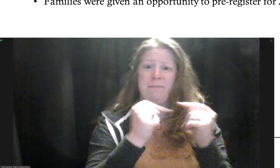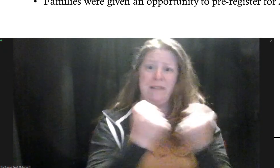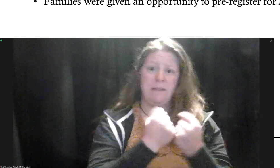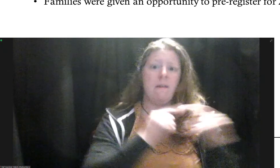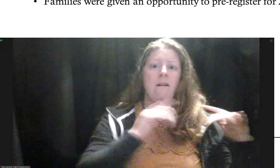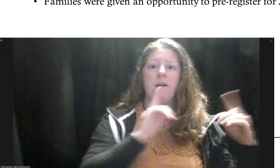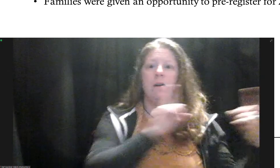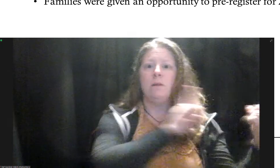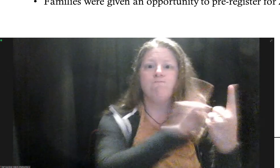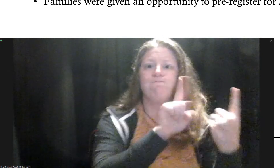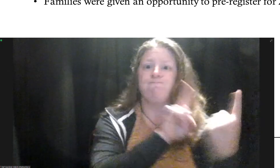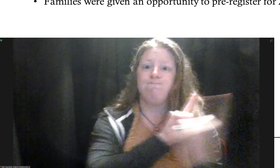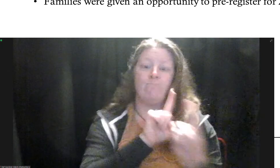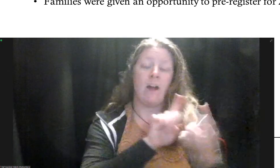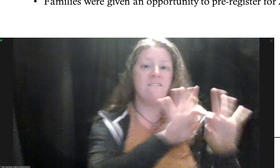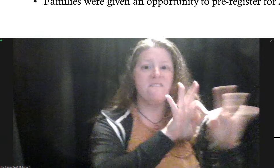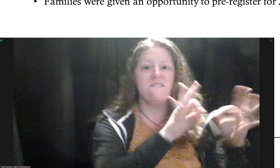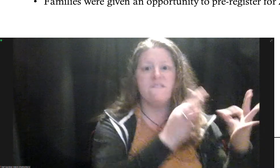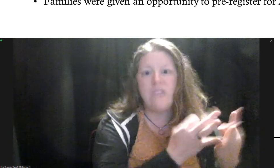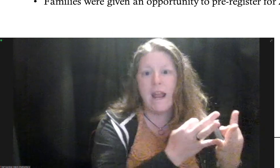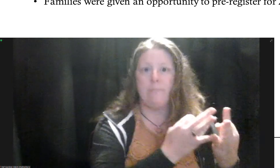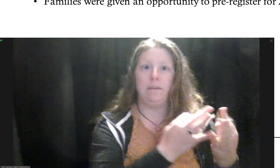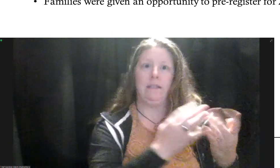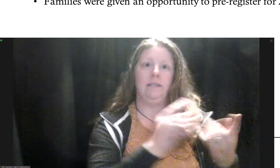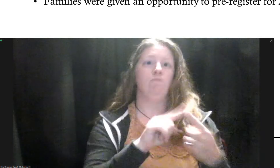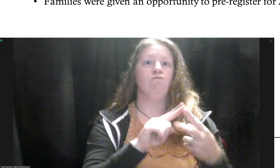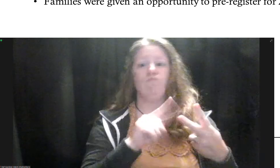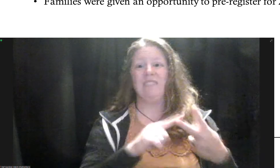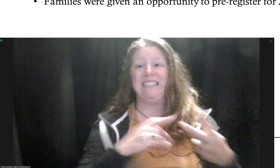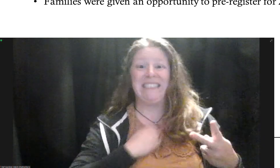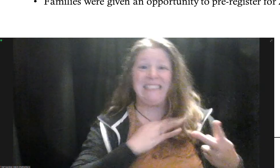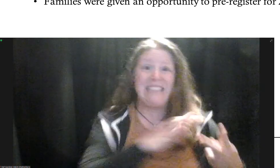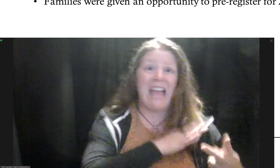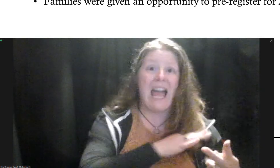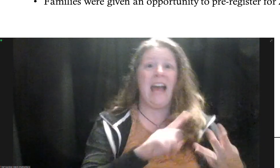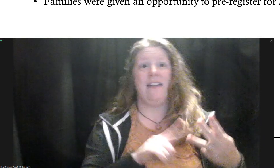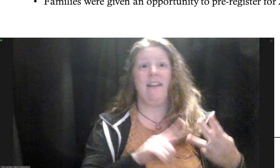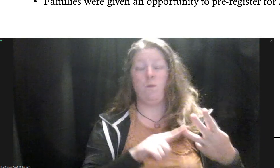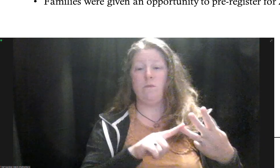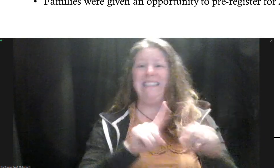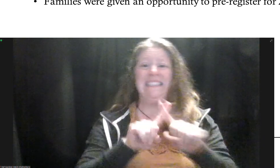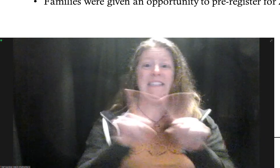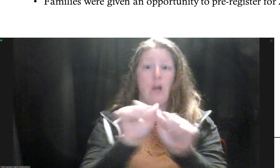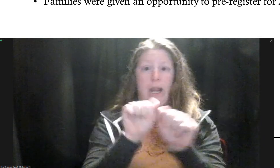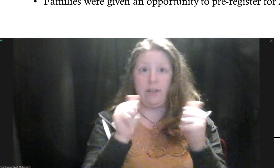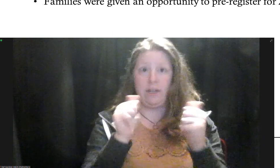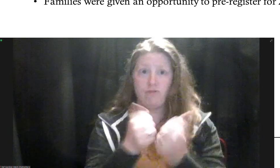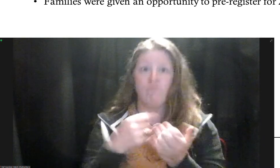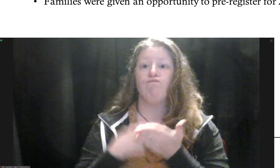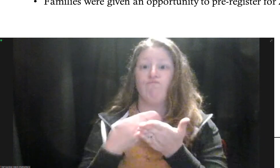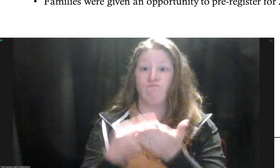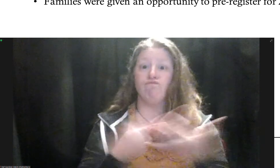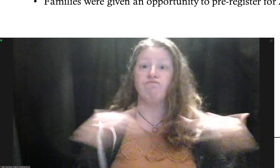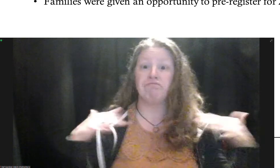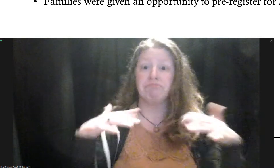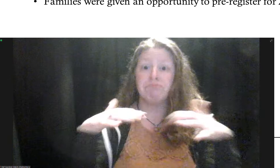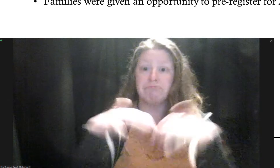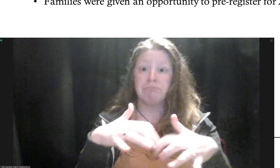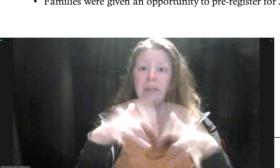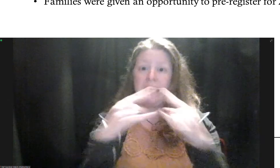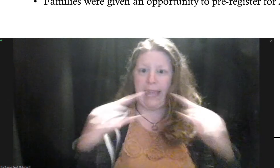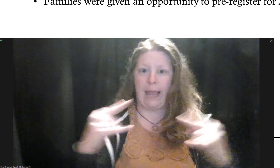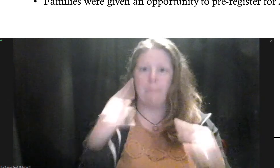The board, the leadership team, we've all been meeting. We've met with families, we've met with staff and